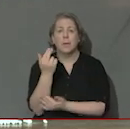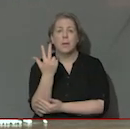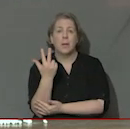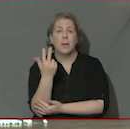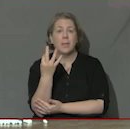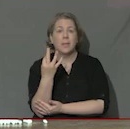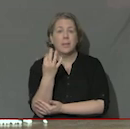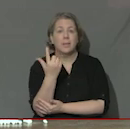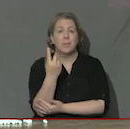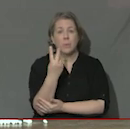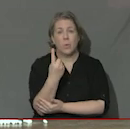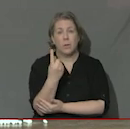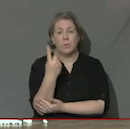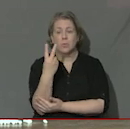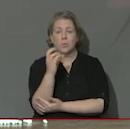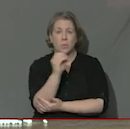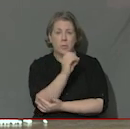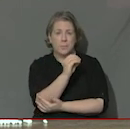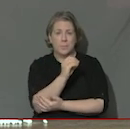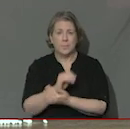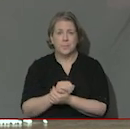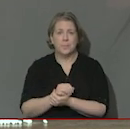8371,200.